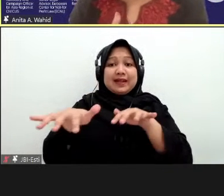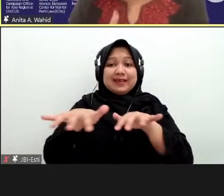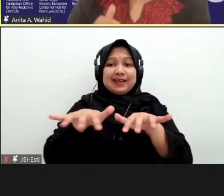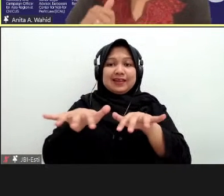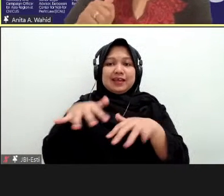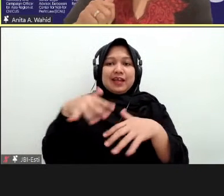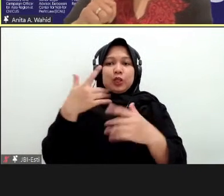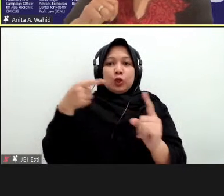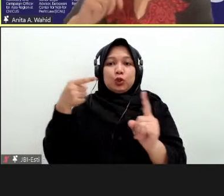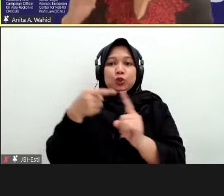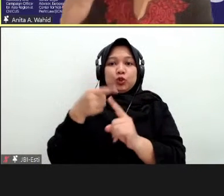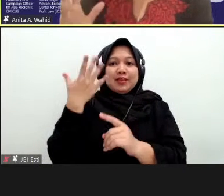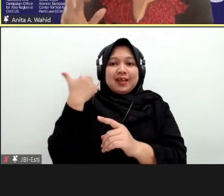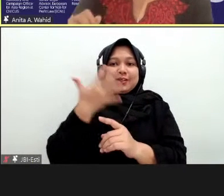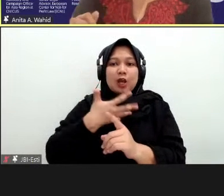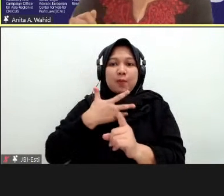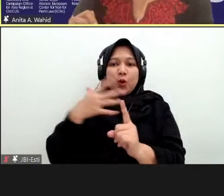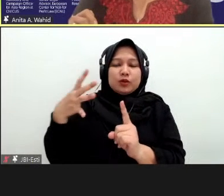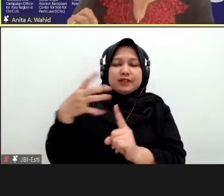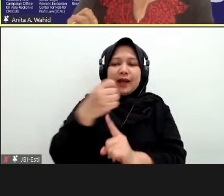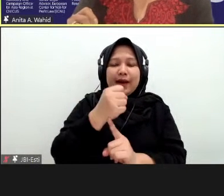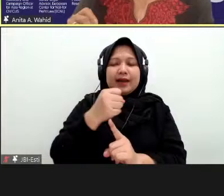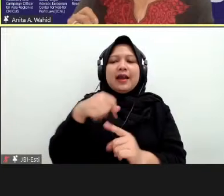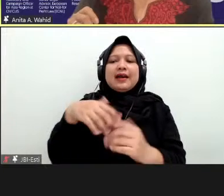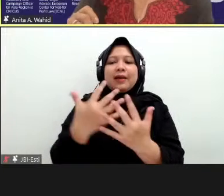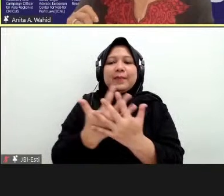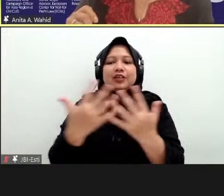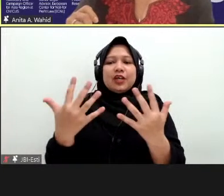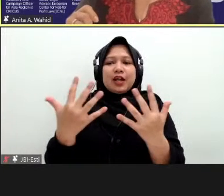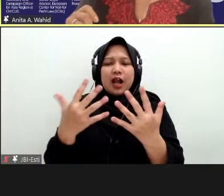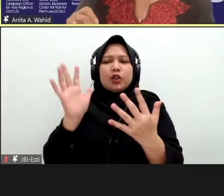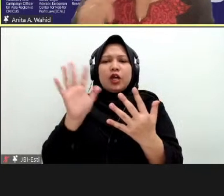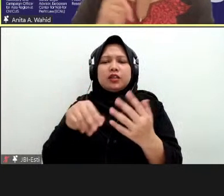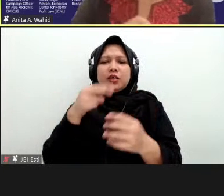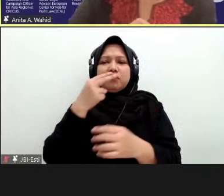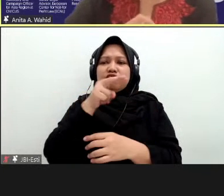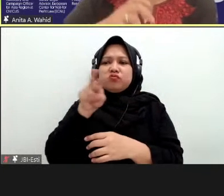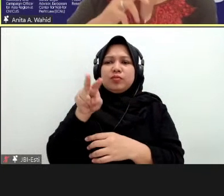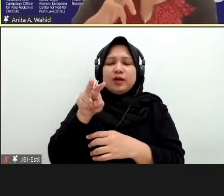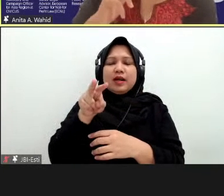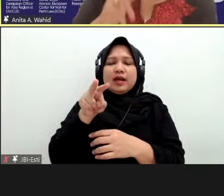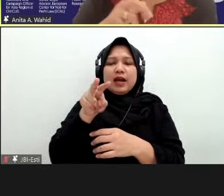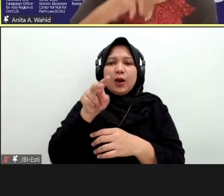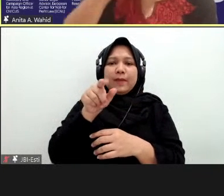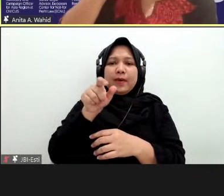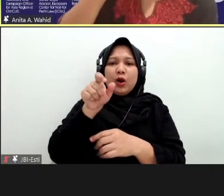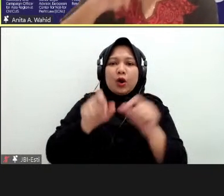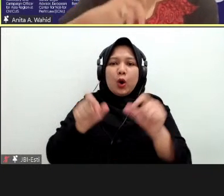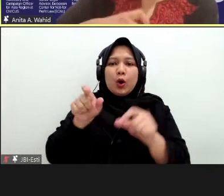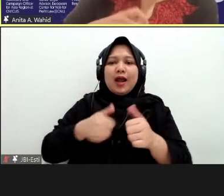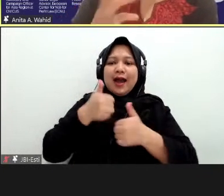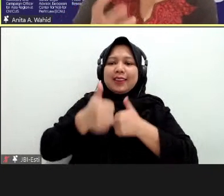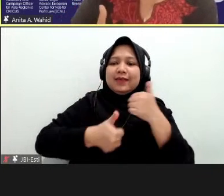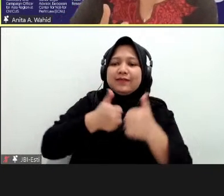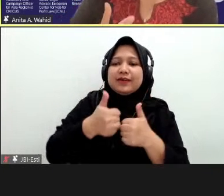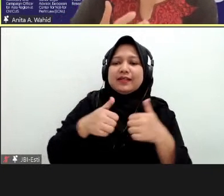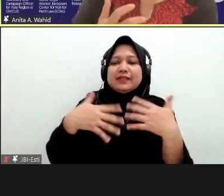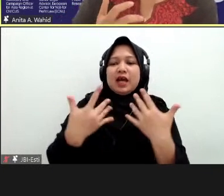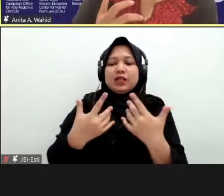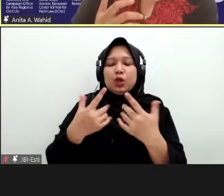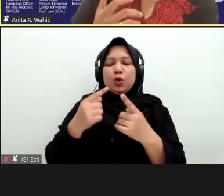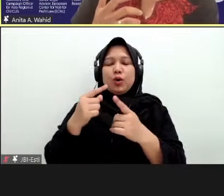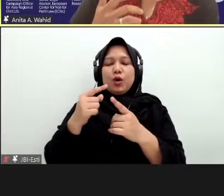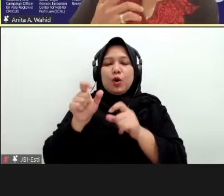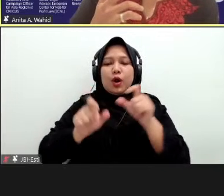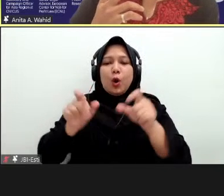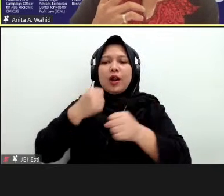strategies and also the objective that being set, the society is easily will goes have the